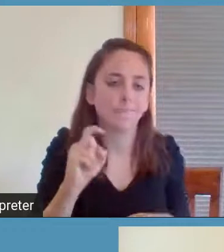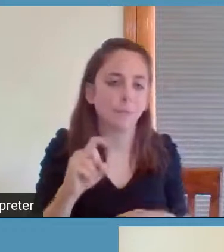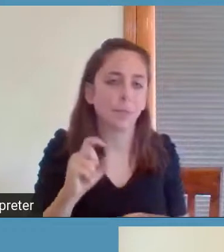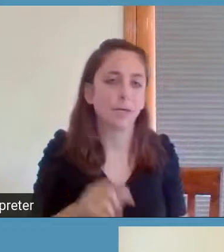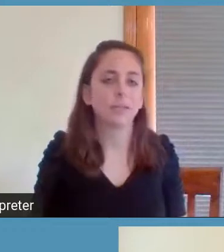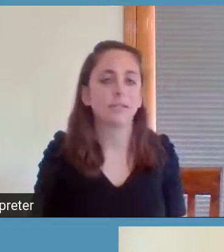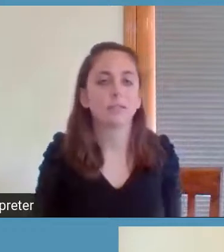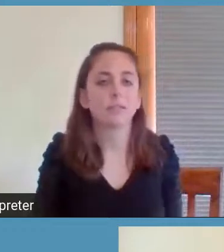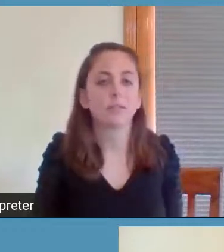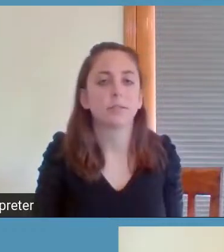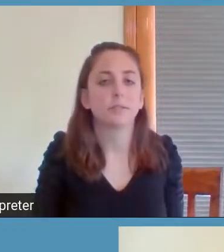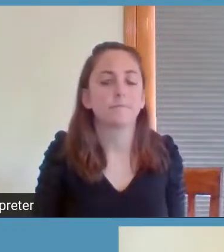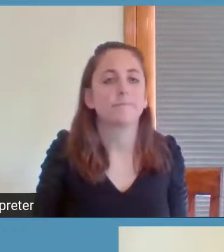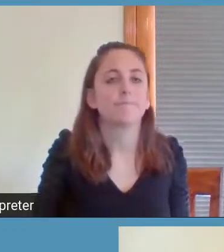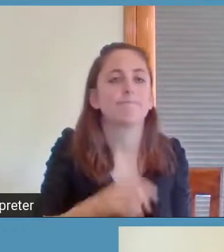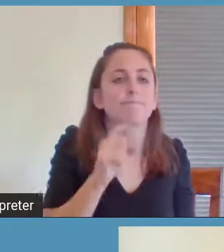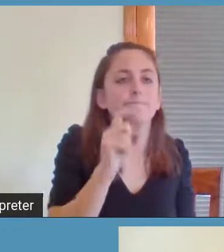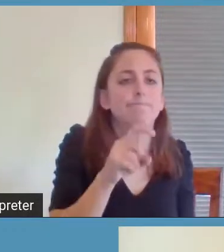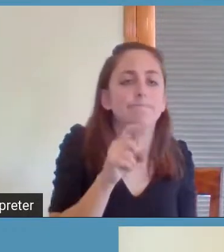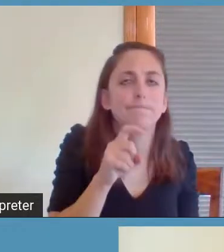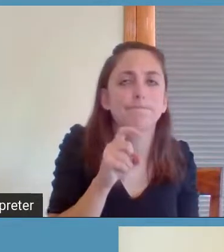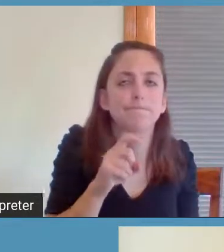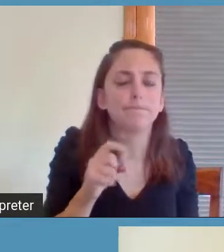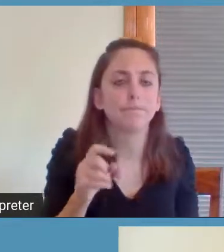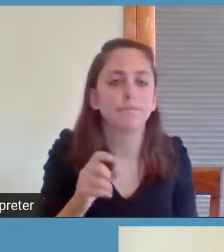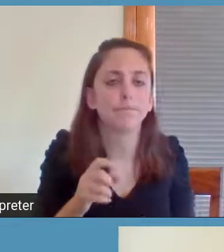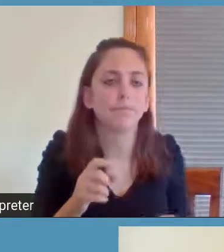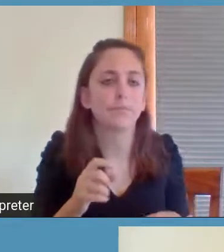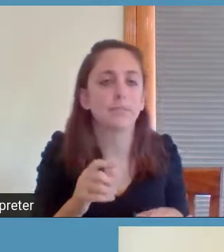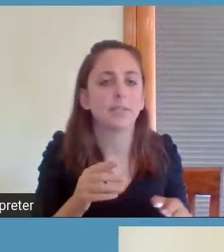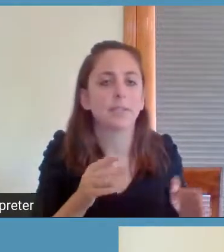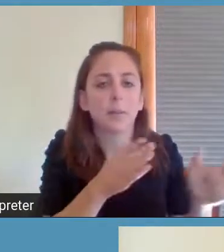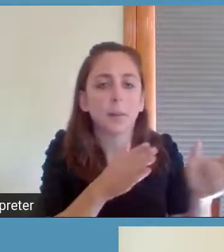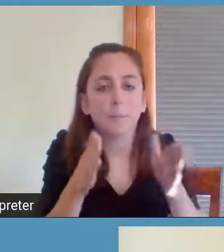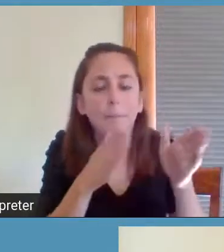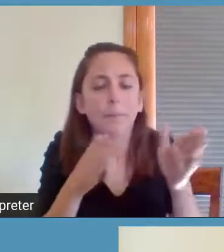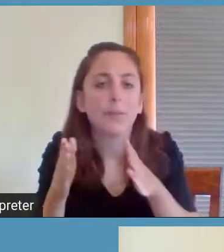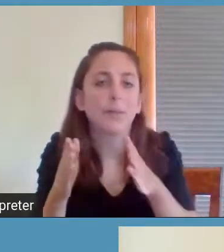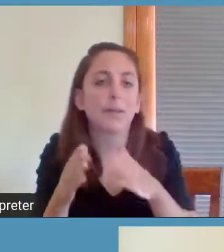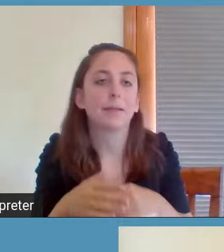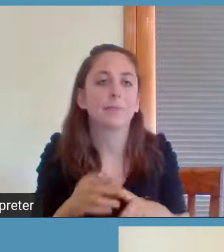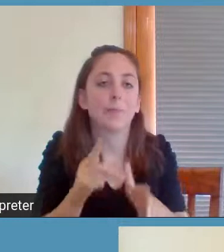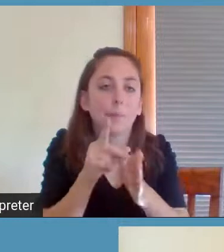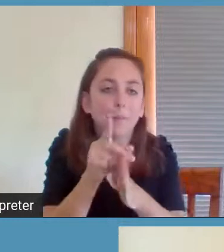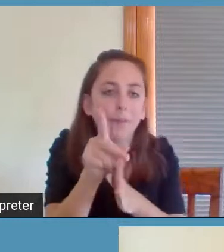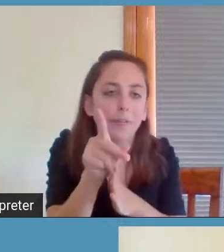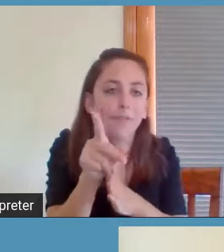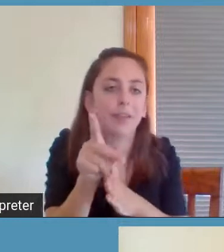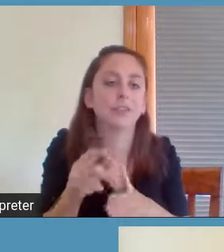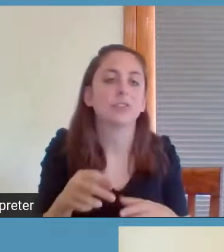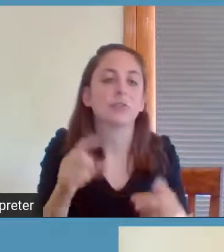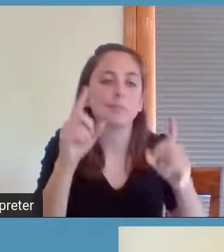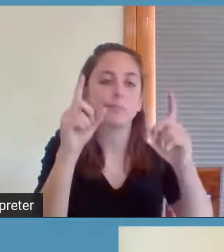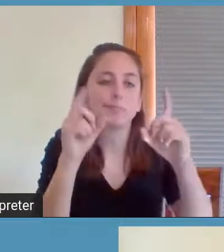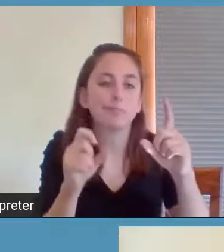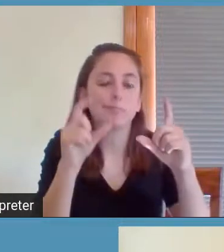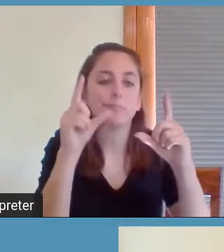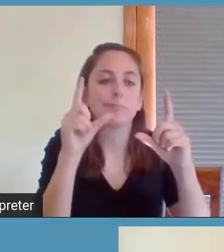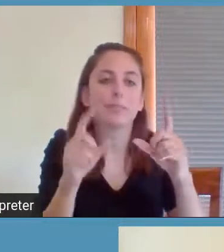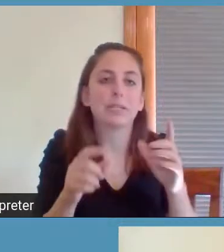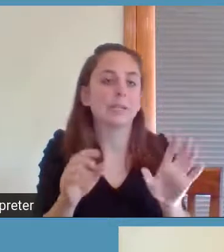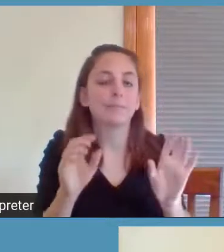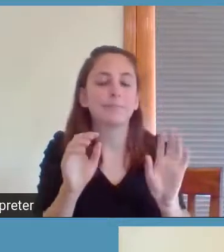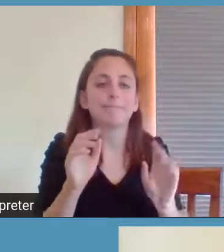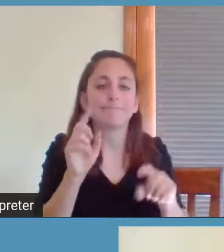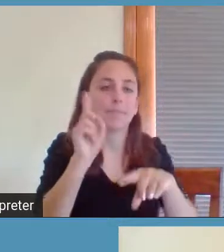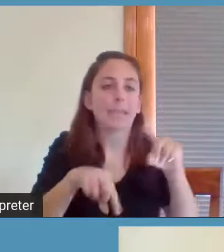had to be arrangements to do, you know, some professional photography. It had to be well lit. It can be the students using their iPhones and